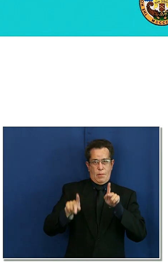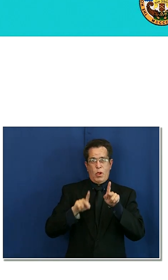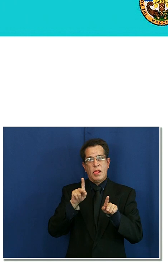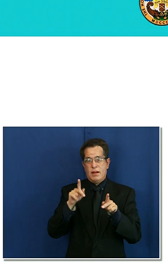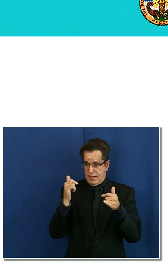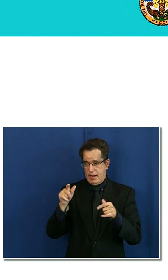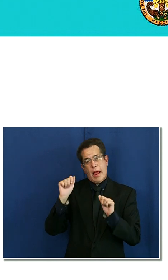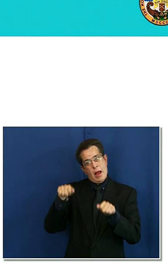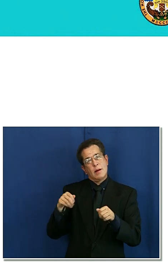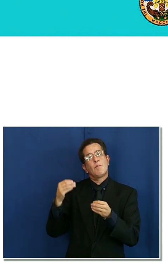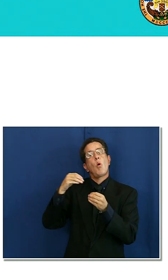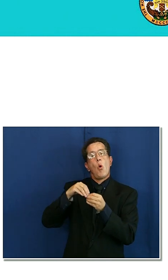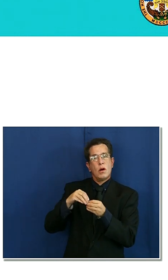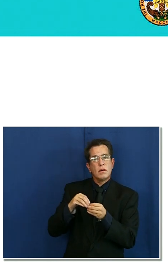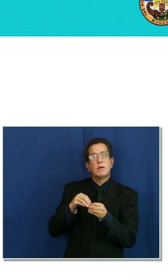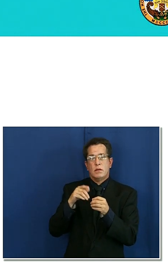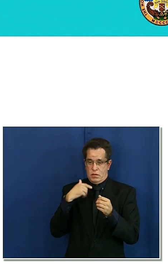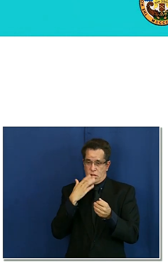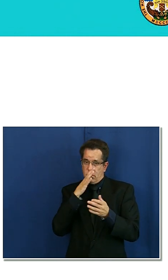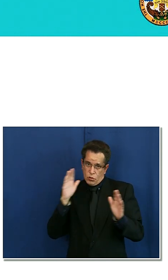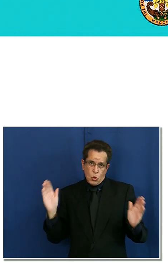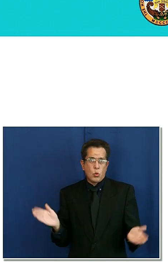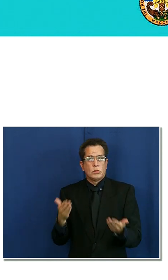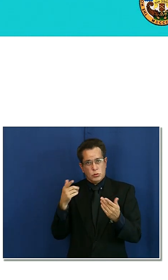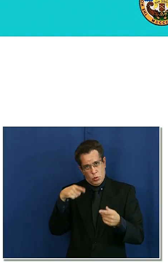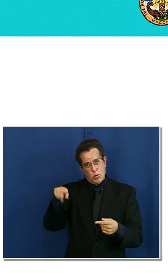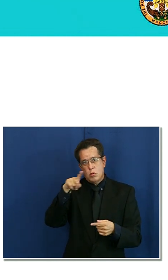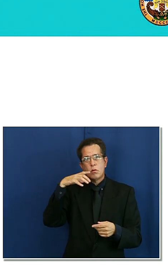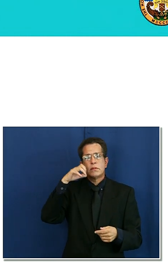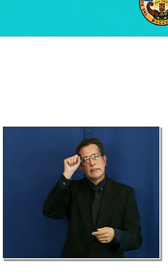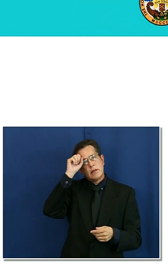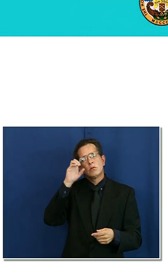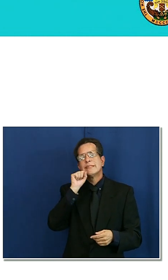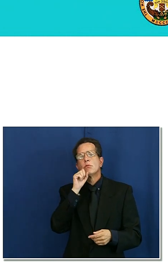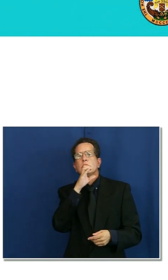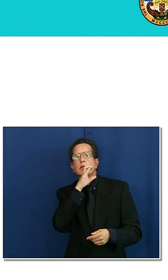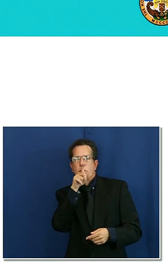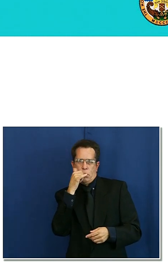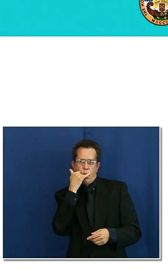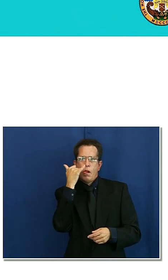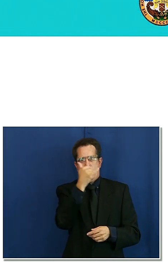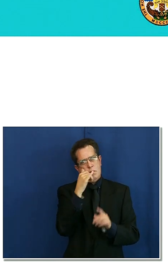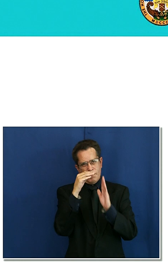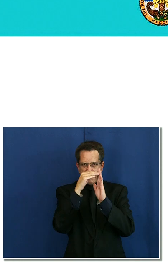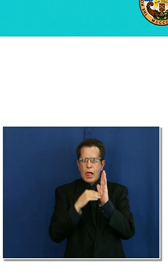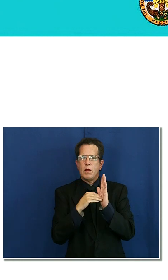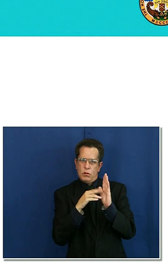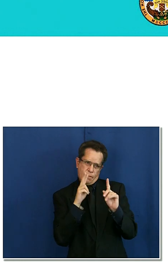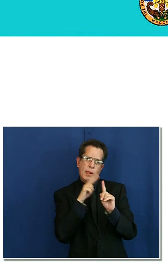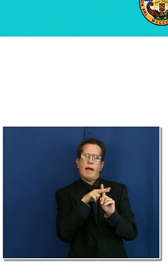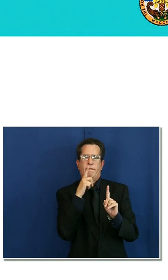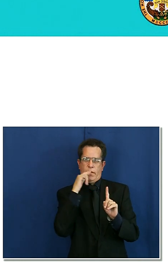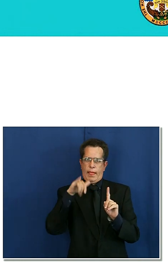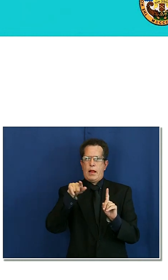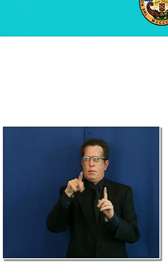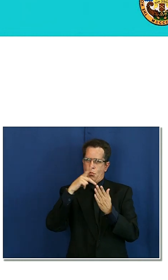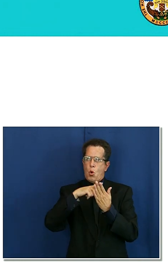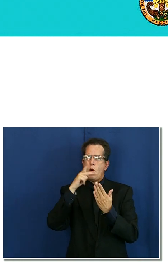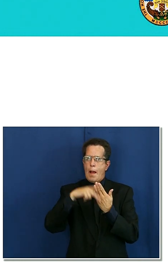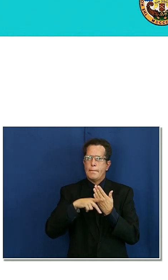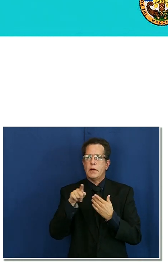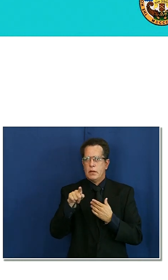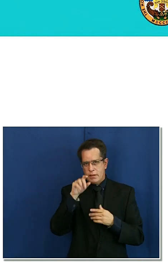serve more, and we encourage eligible older adults to call today. And remember, the County of San Diego